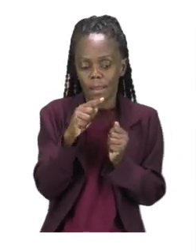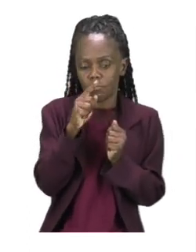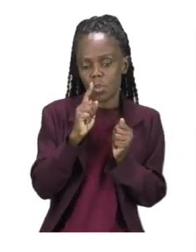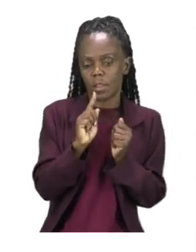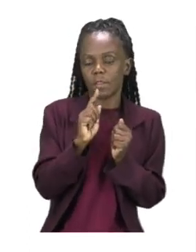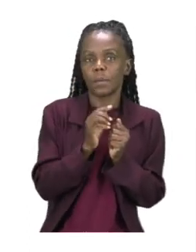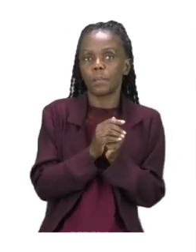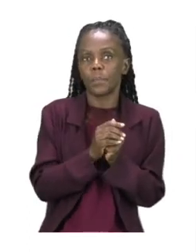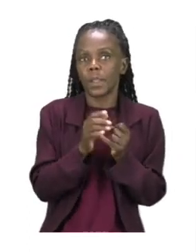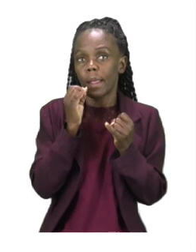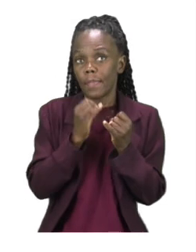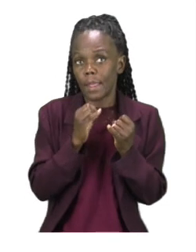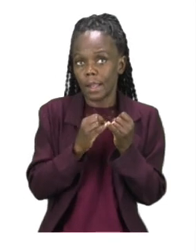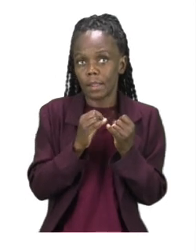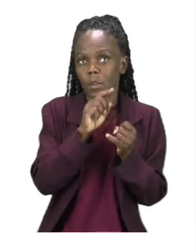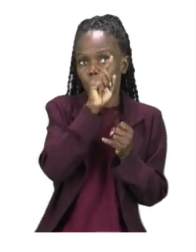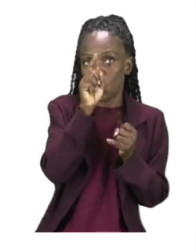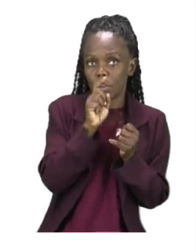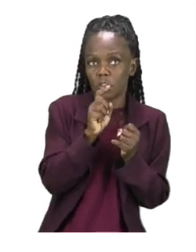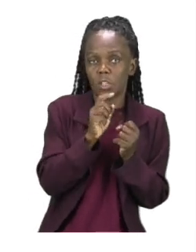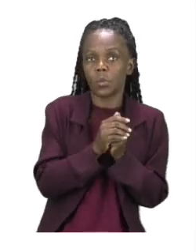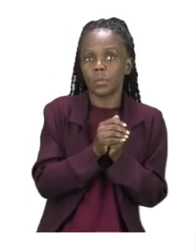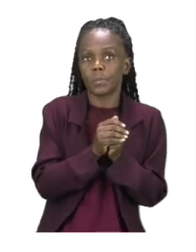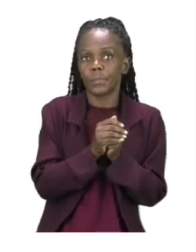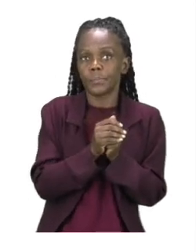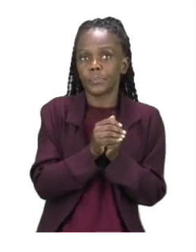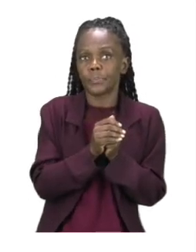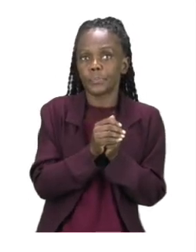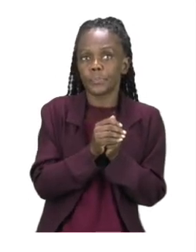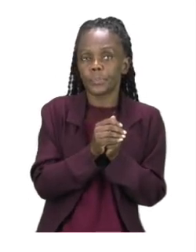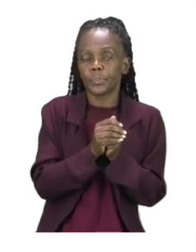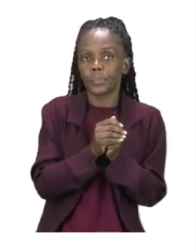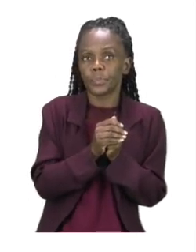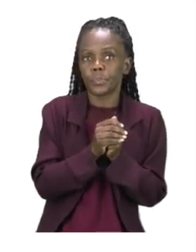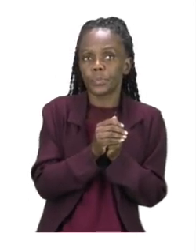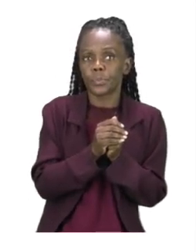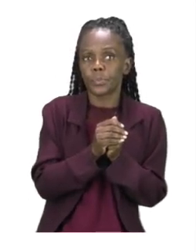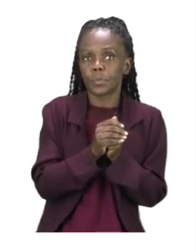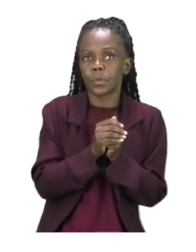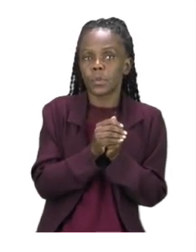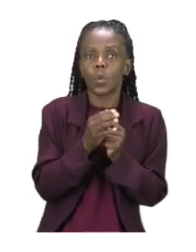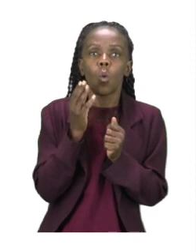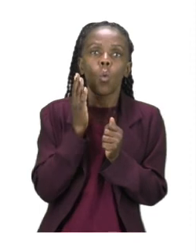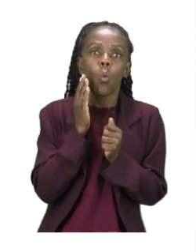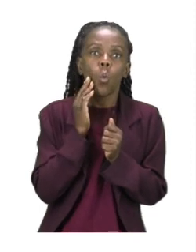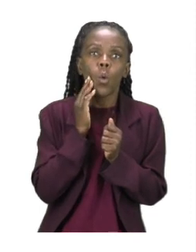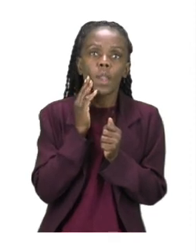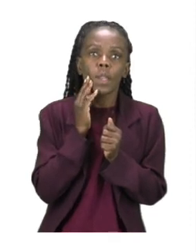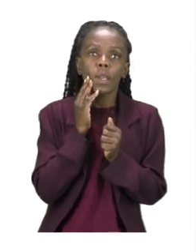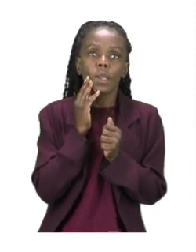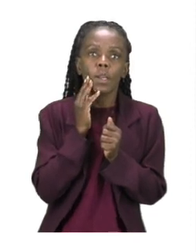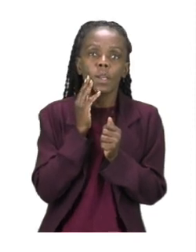The last question for our English comprehension is, when did I